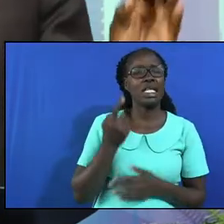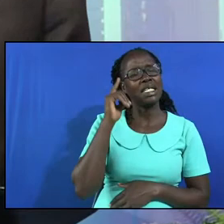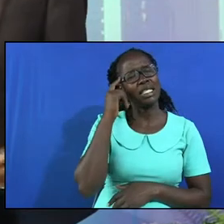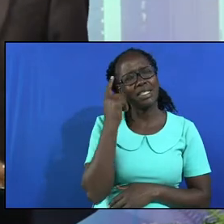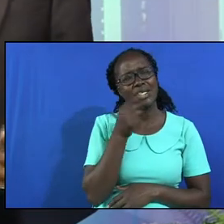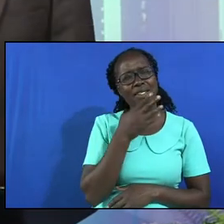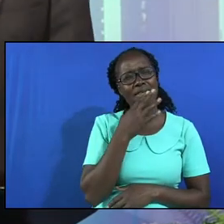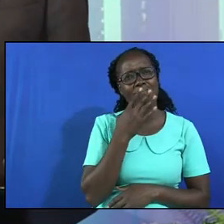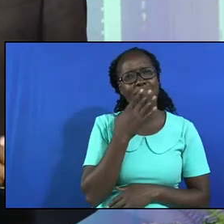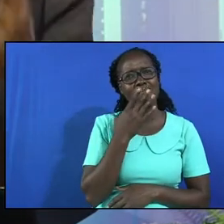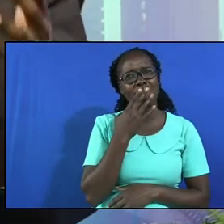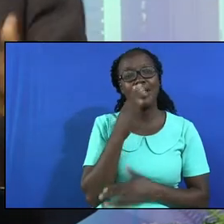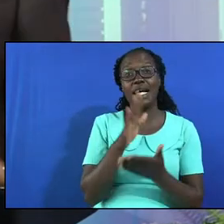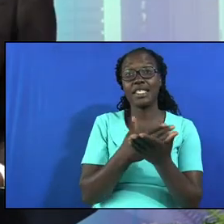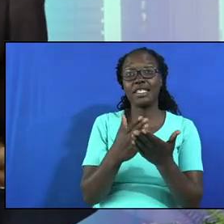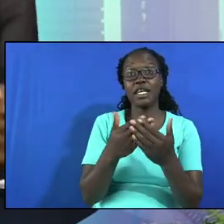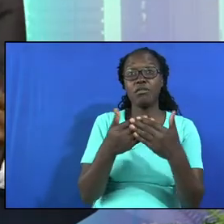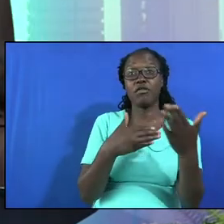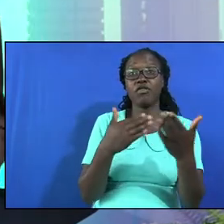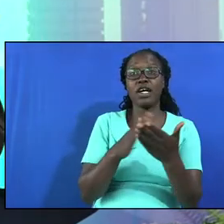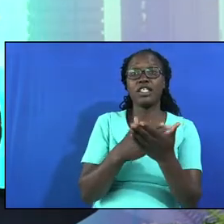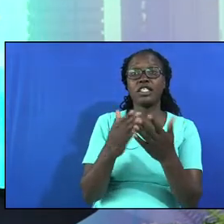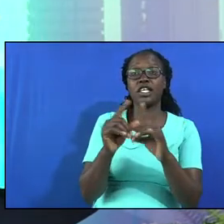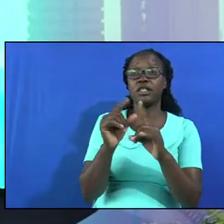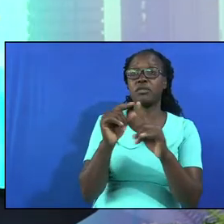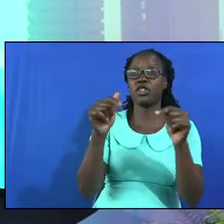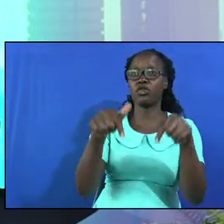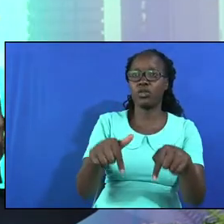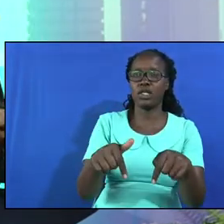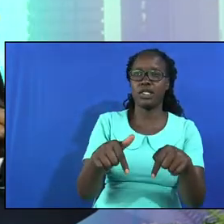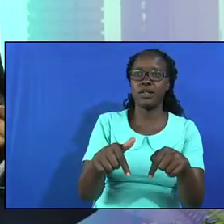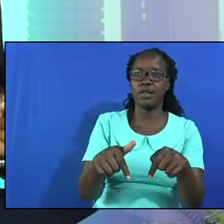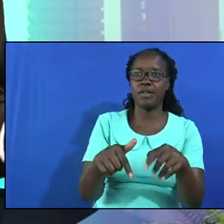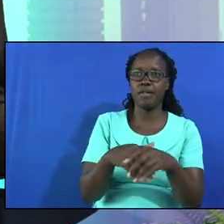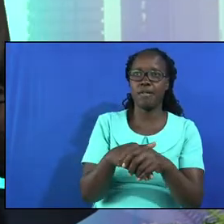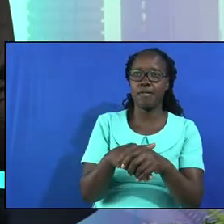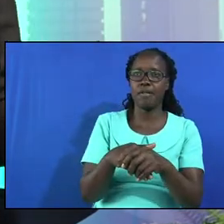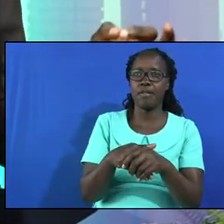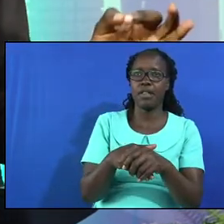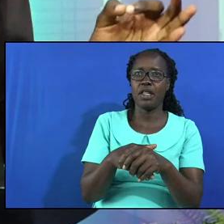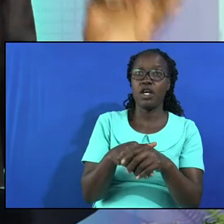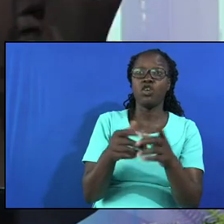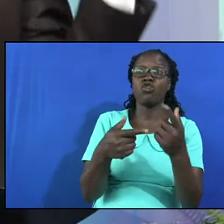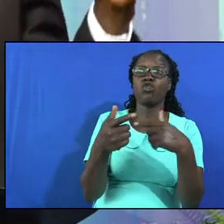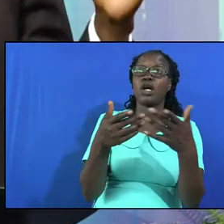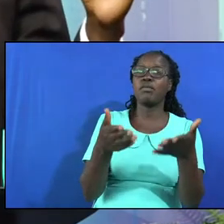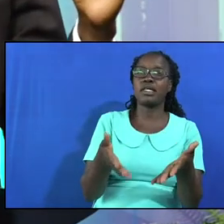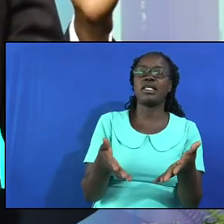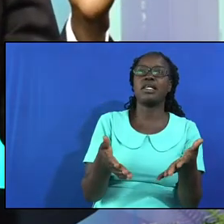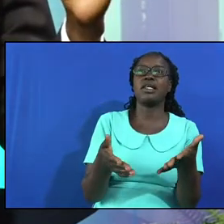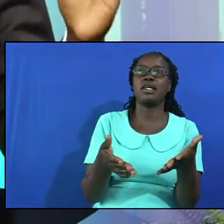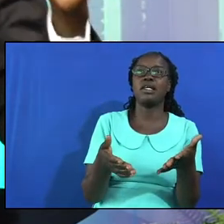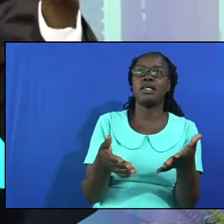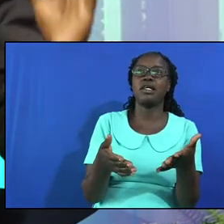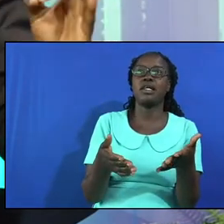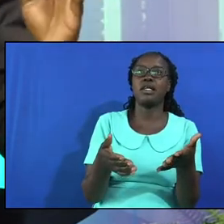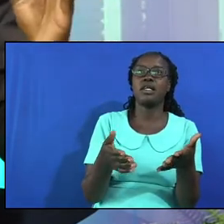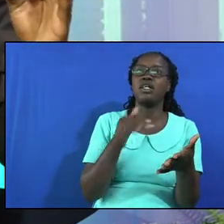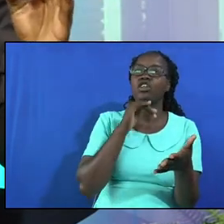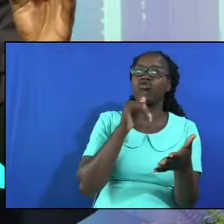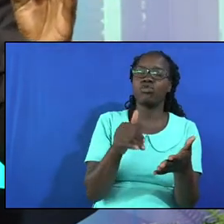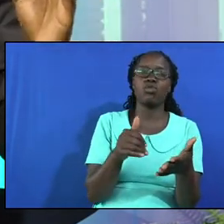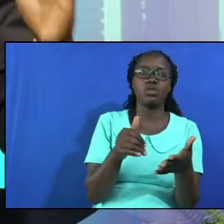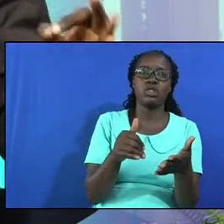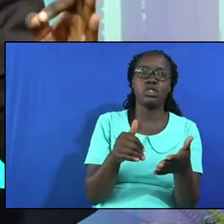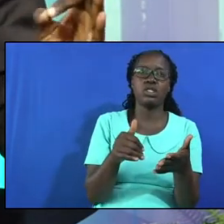should highlight that before I share the message today, that your being here is